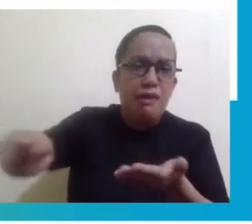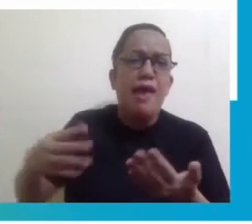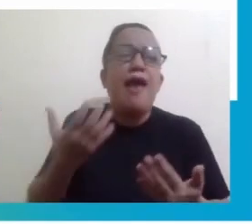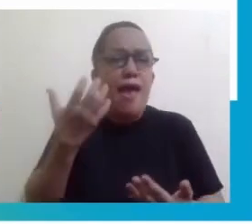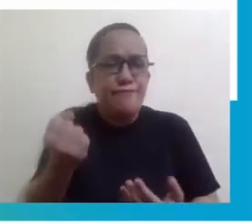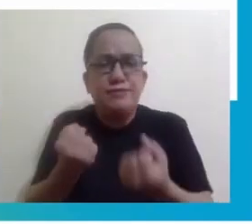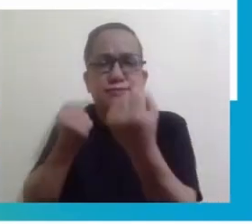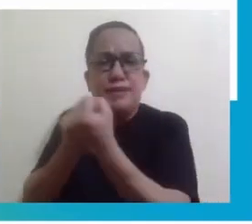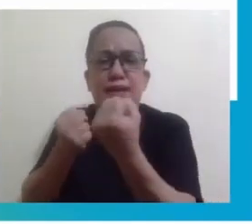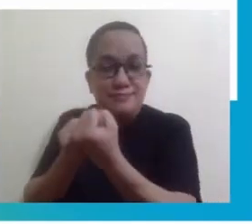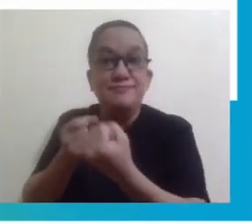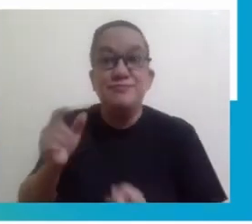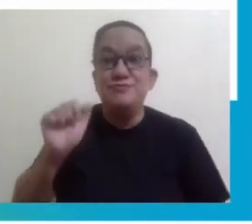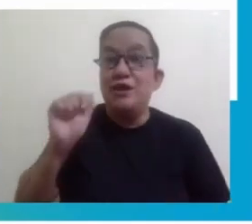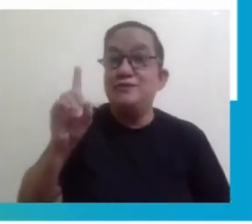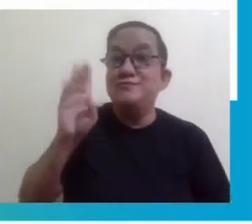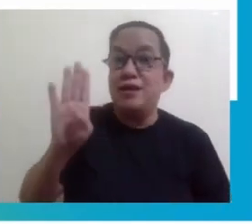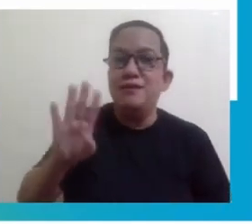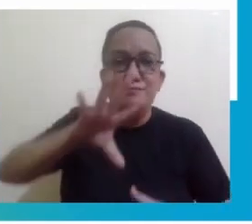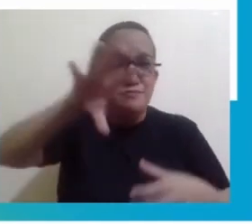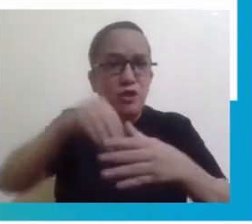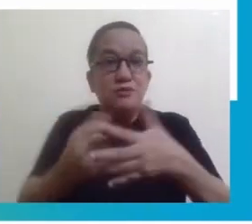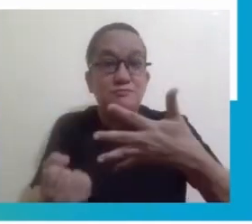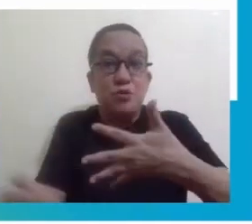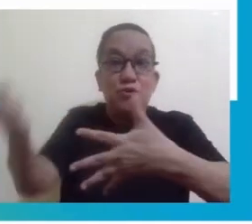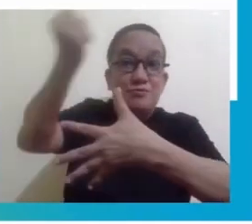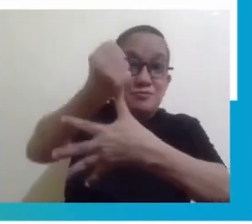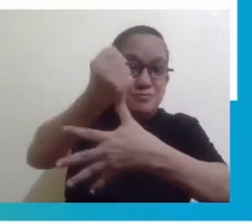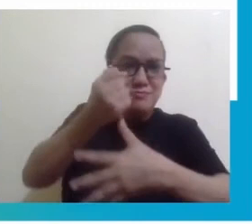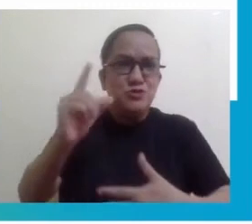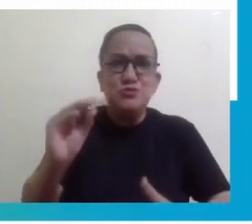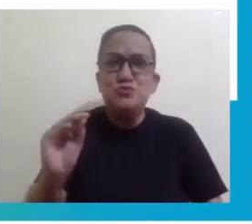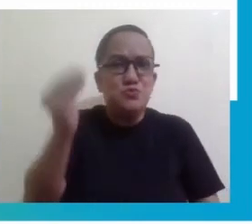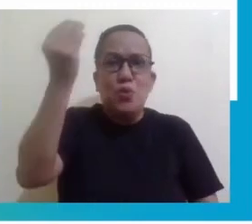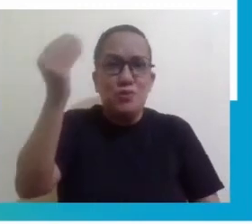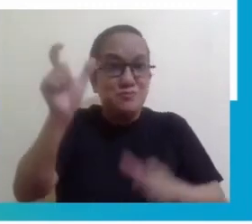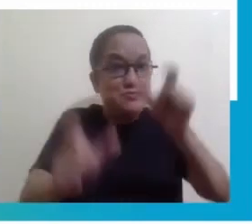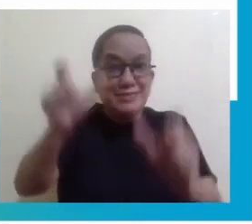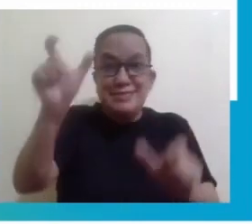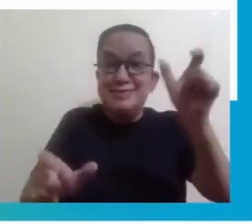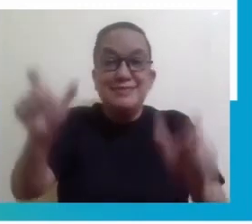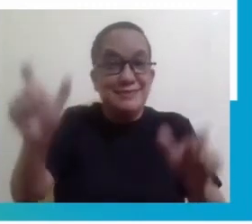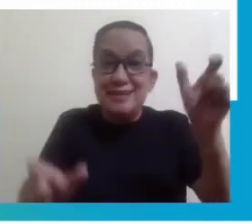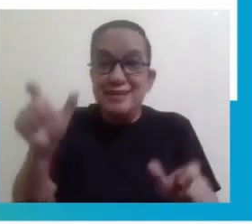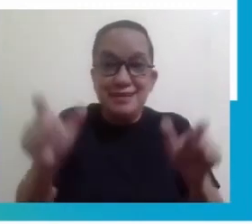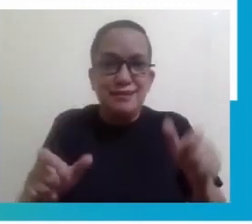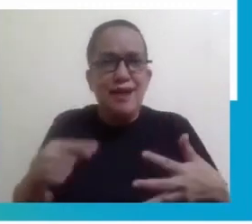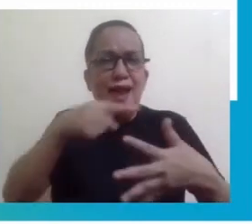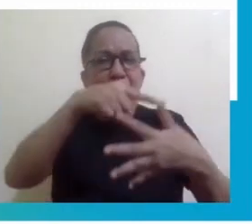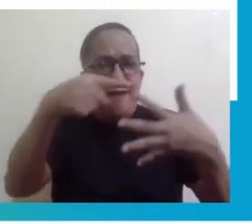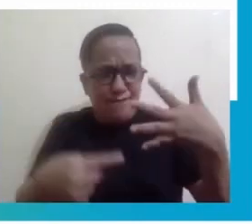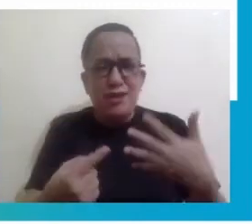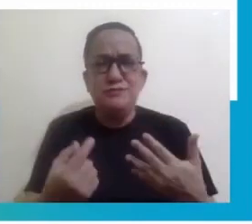in young human capital through education and health programs, social protection, and quality jobs, especially